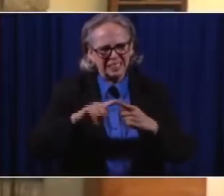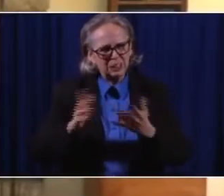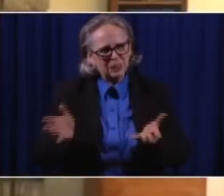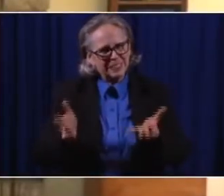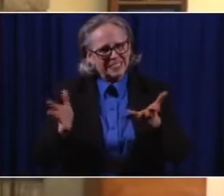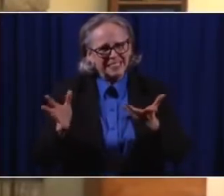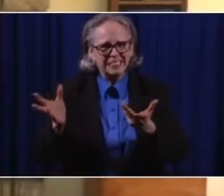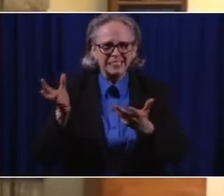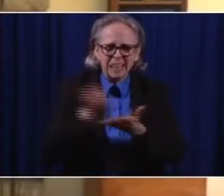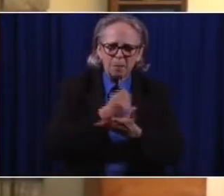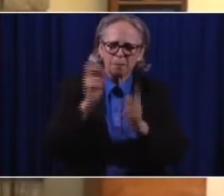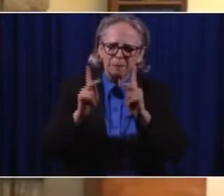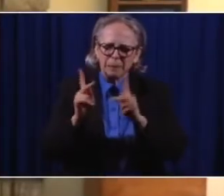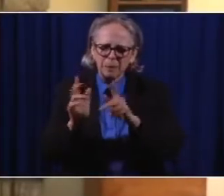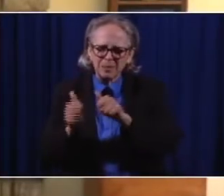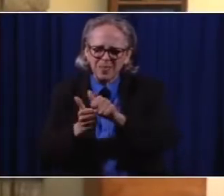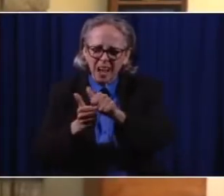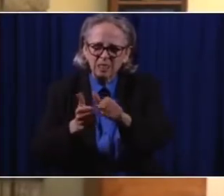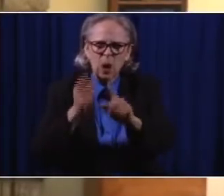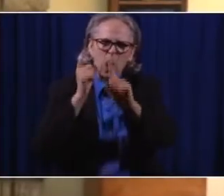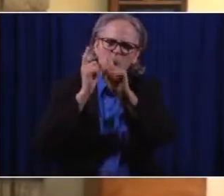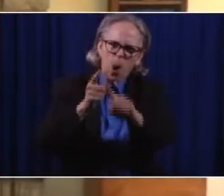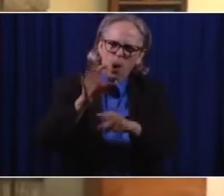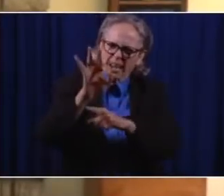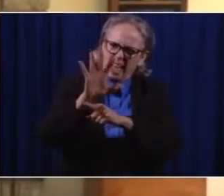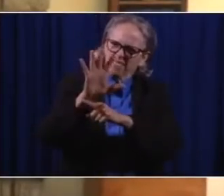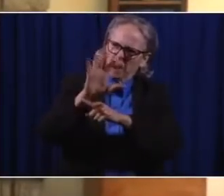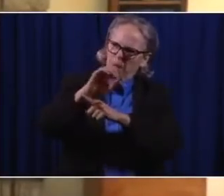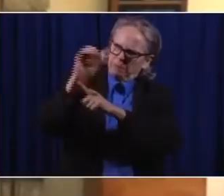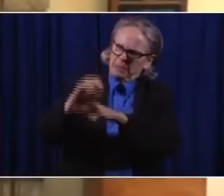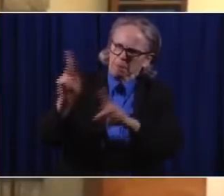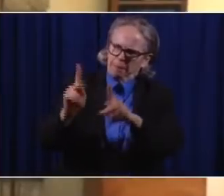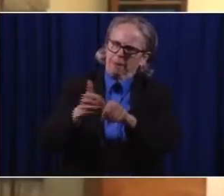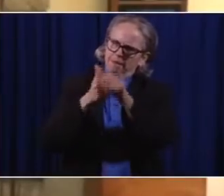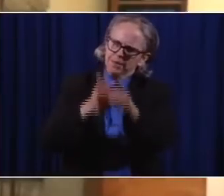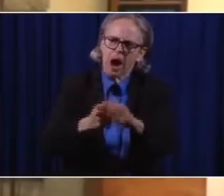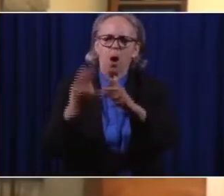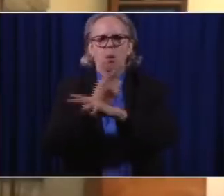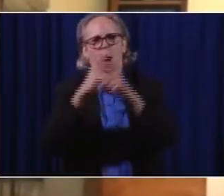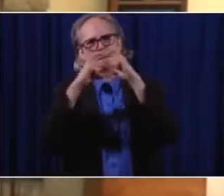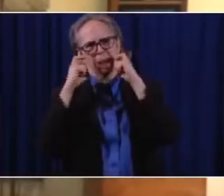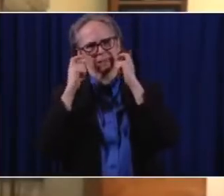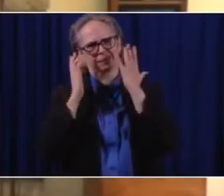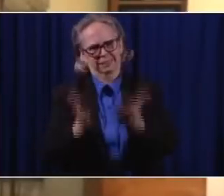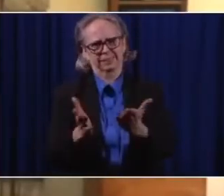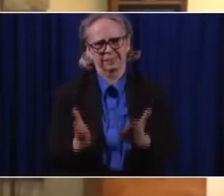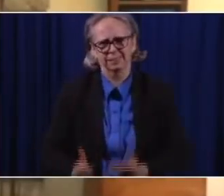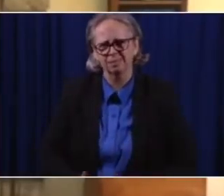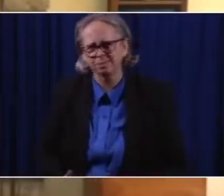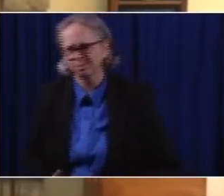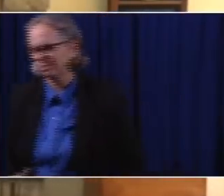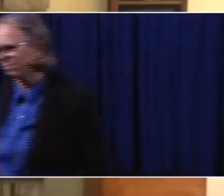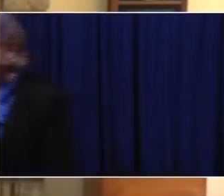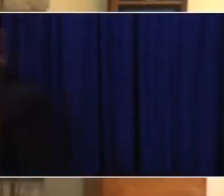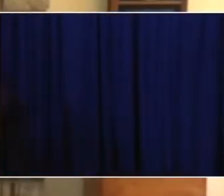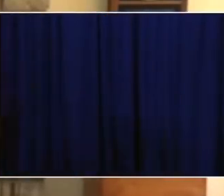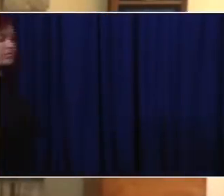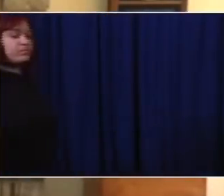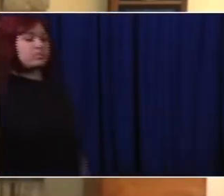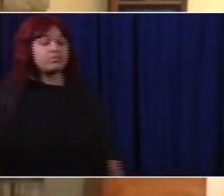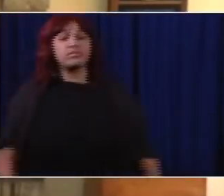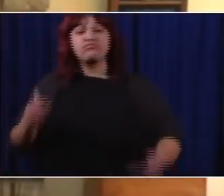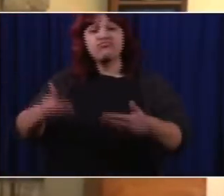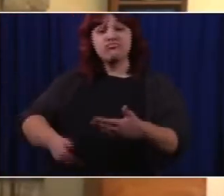know, what we're trying to do. Governor, next question is the last question for today, and it belongs to Jess Harden